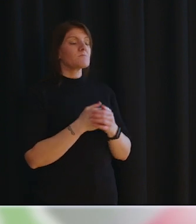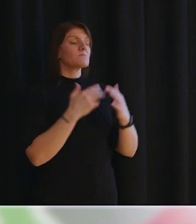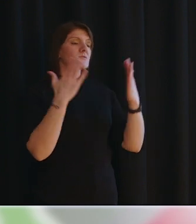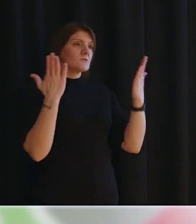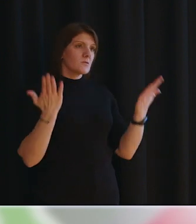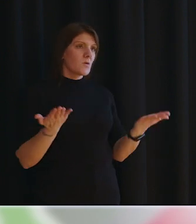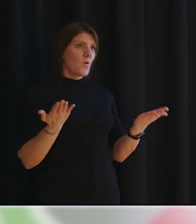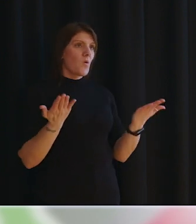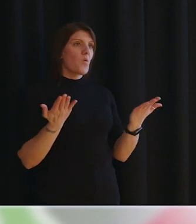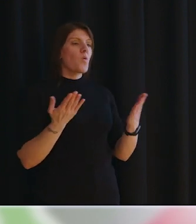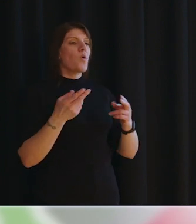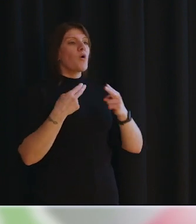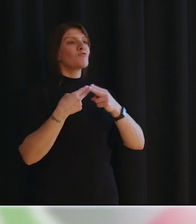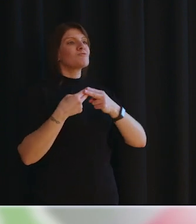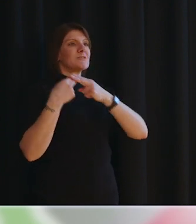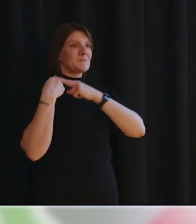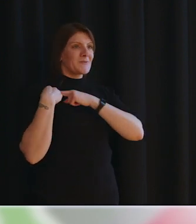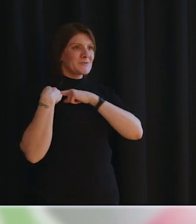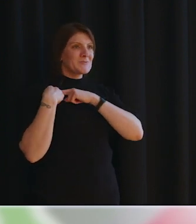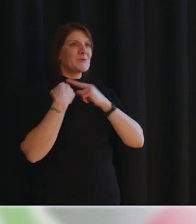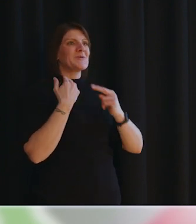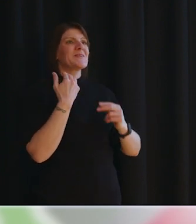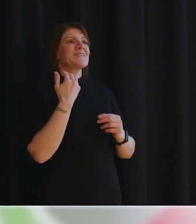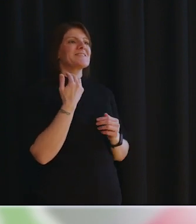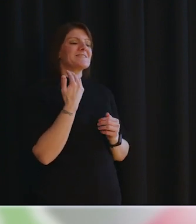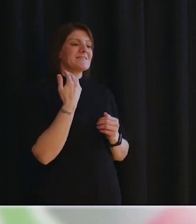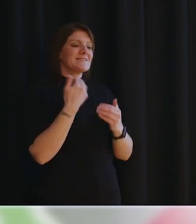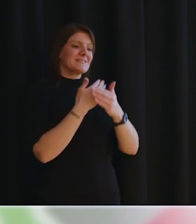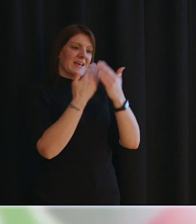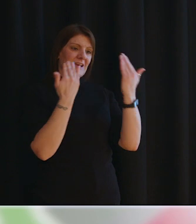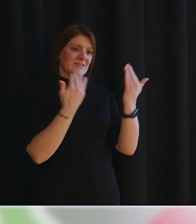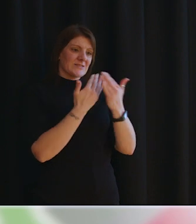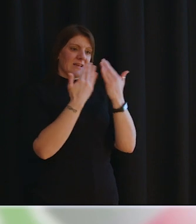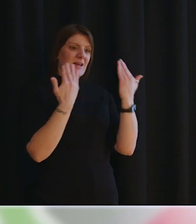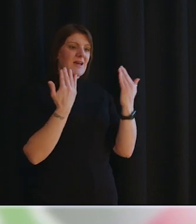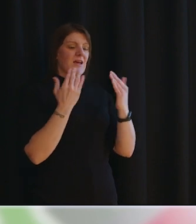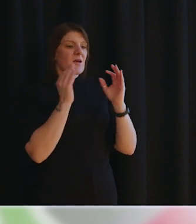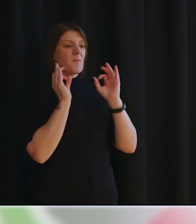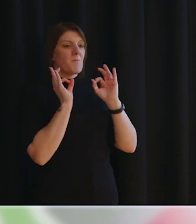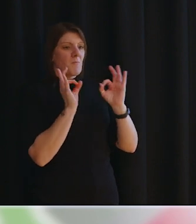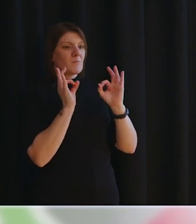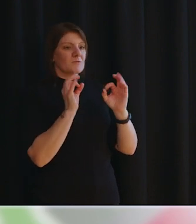So they're responsible for day-to-day operations of SEN policy and provision,